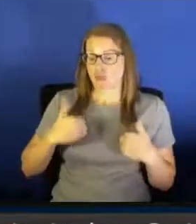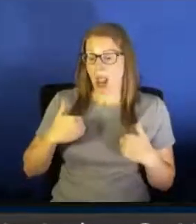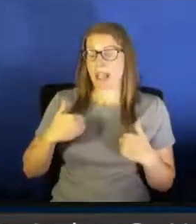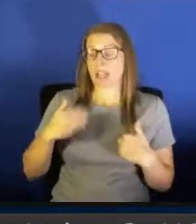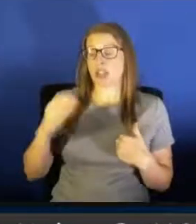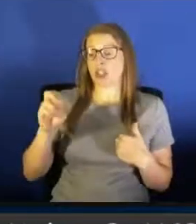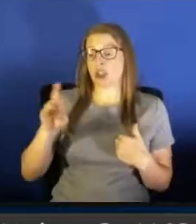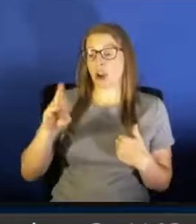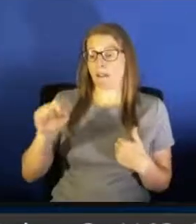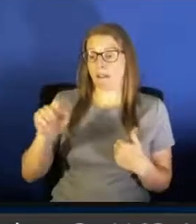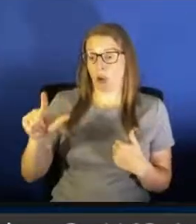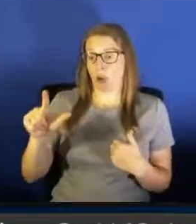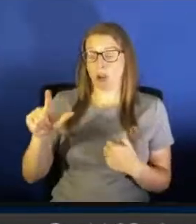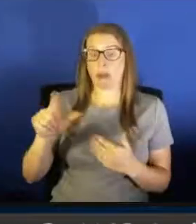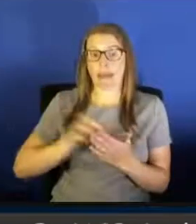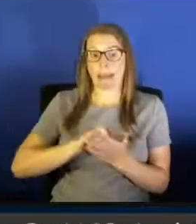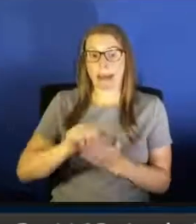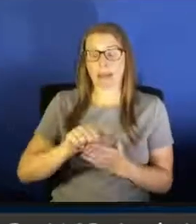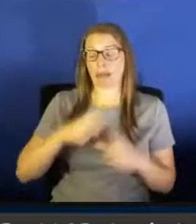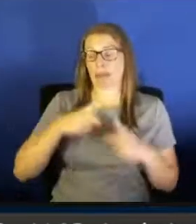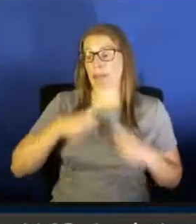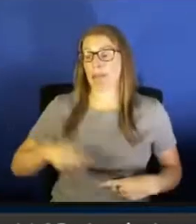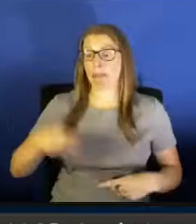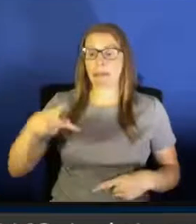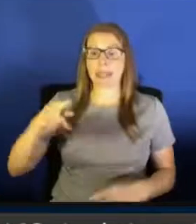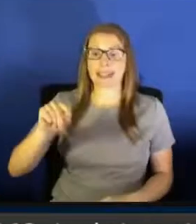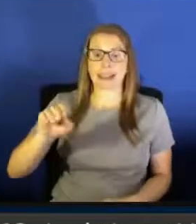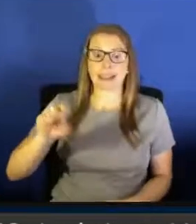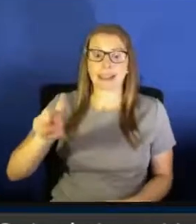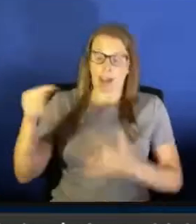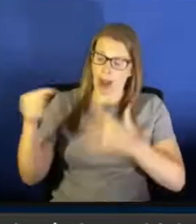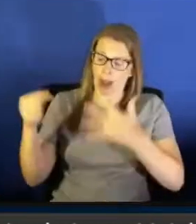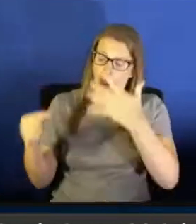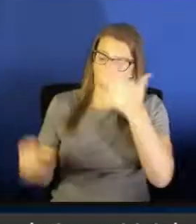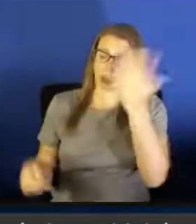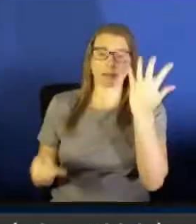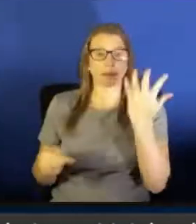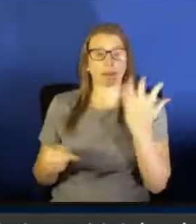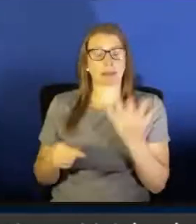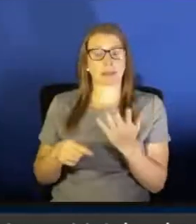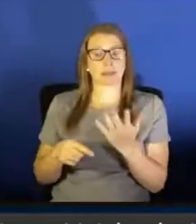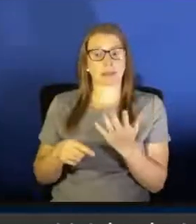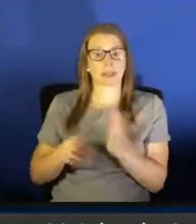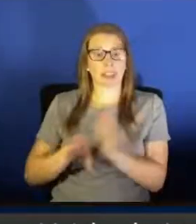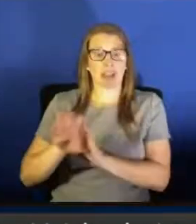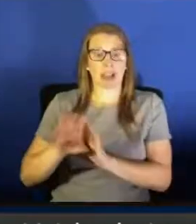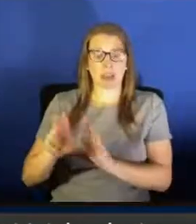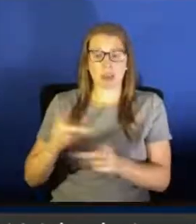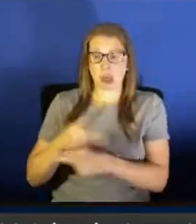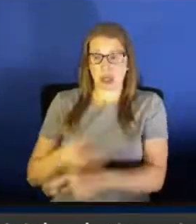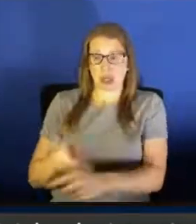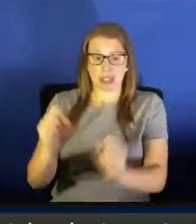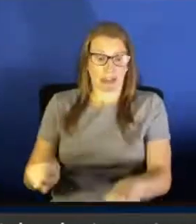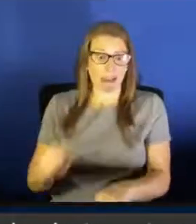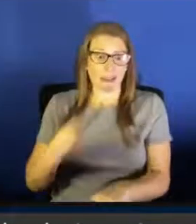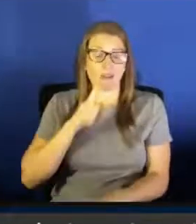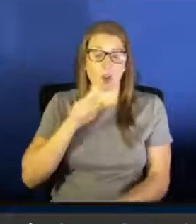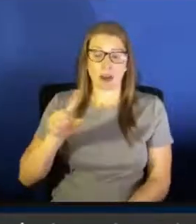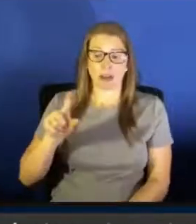as depression, PTSD, anxiety, you name it. So what specifically, in your opinion, has to happen for this to